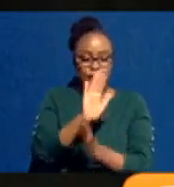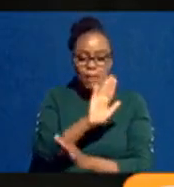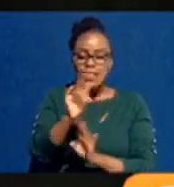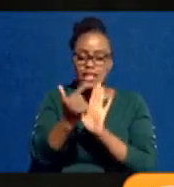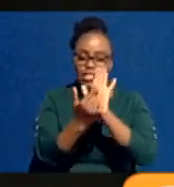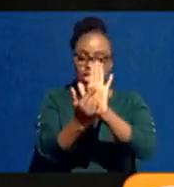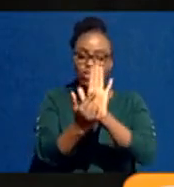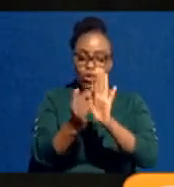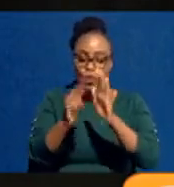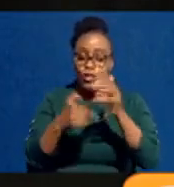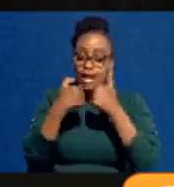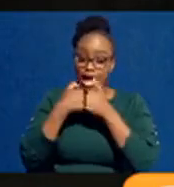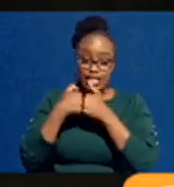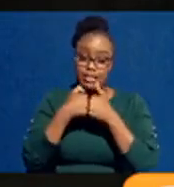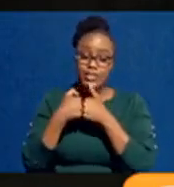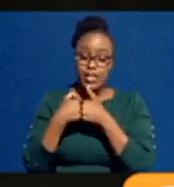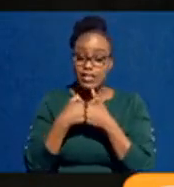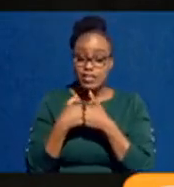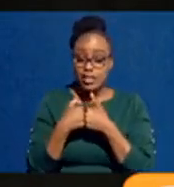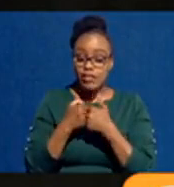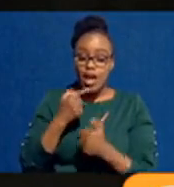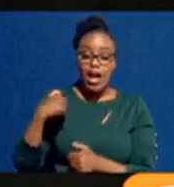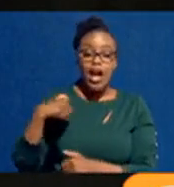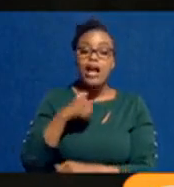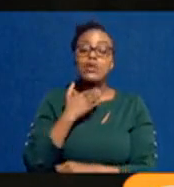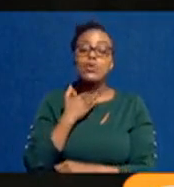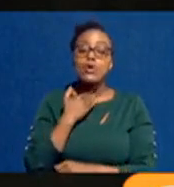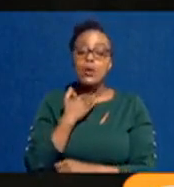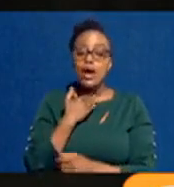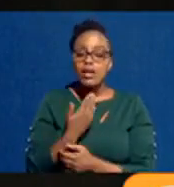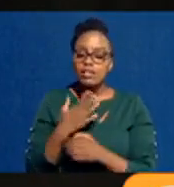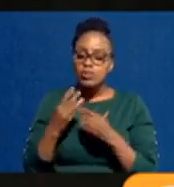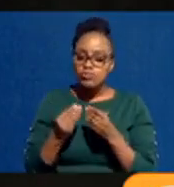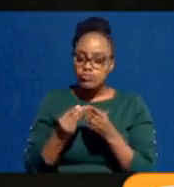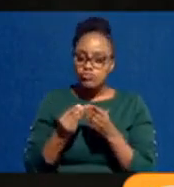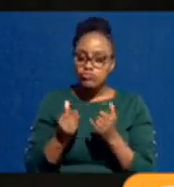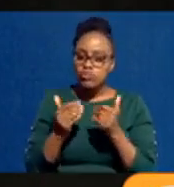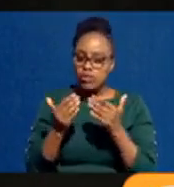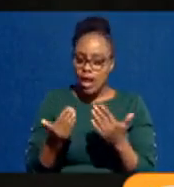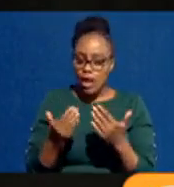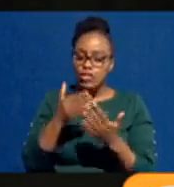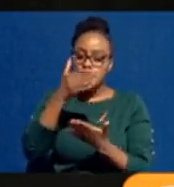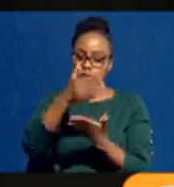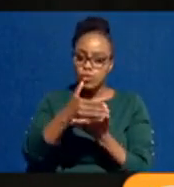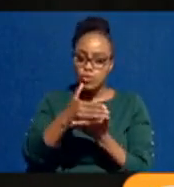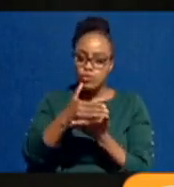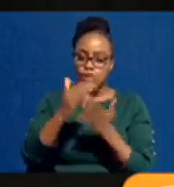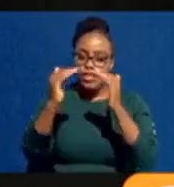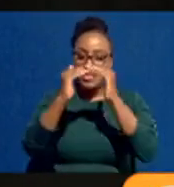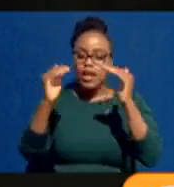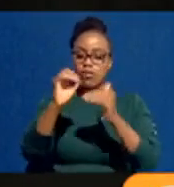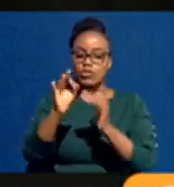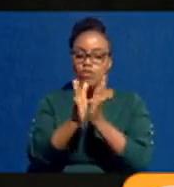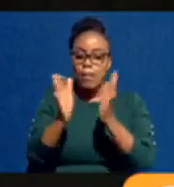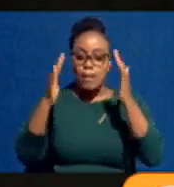reflects, Jeff, is a challenge that we want to take head on, that indeed the levels of